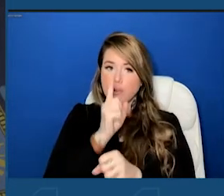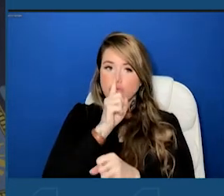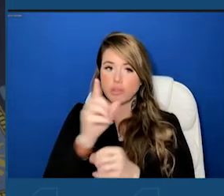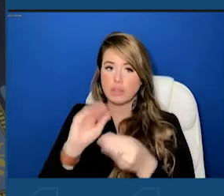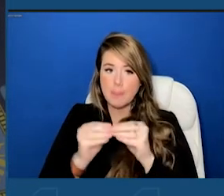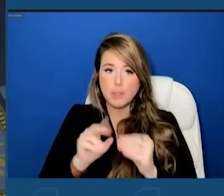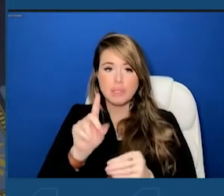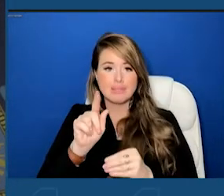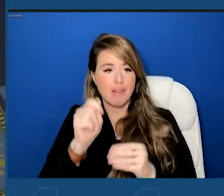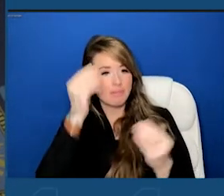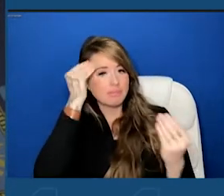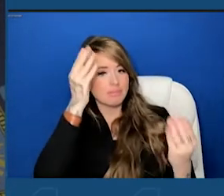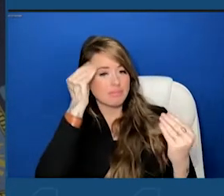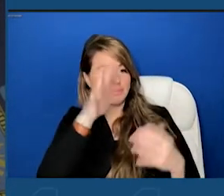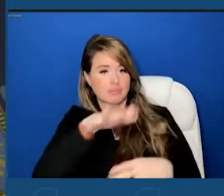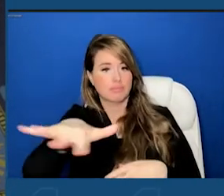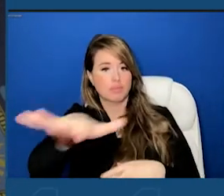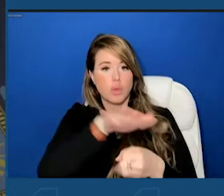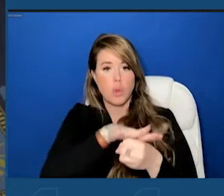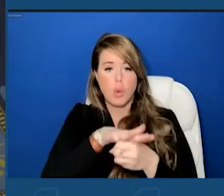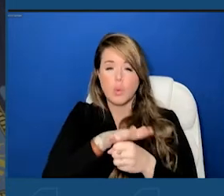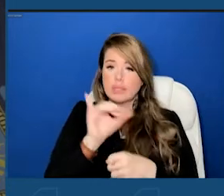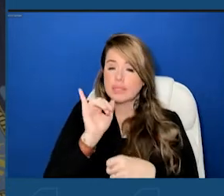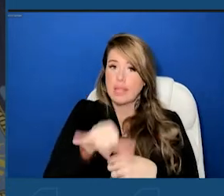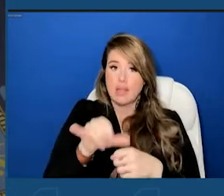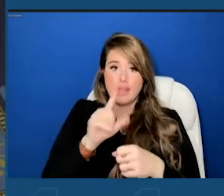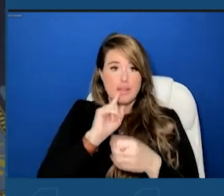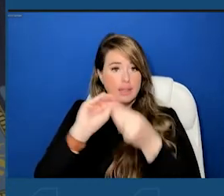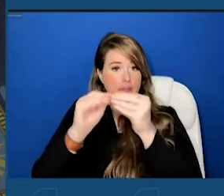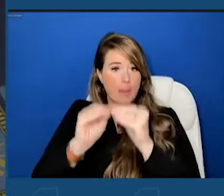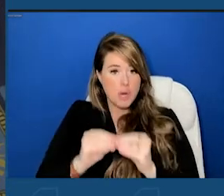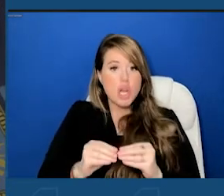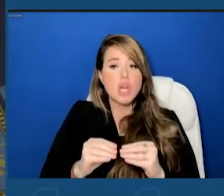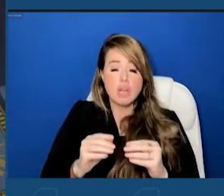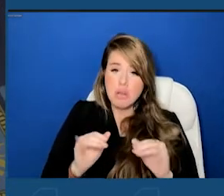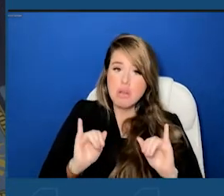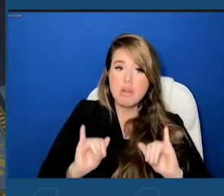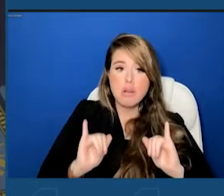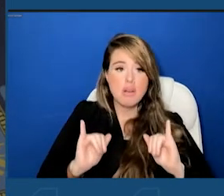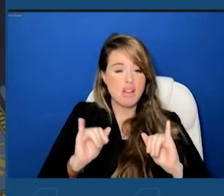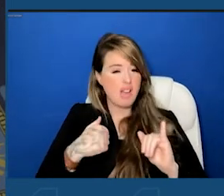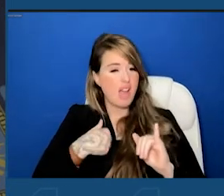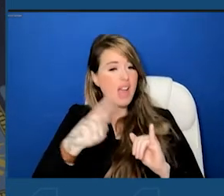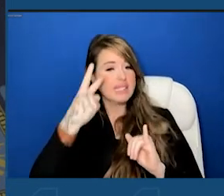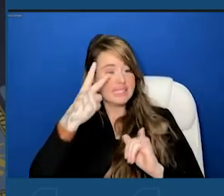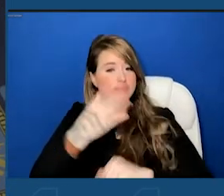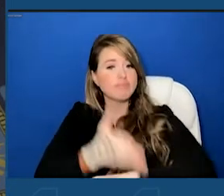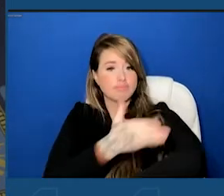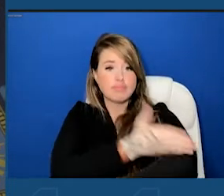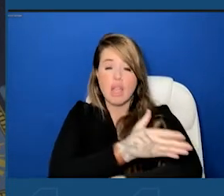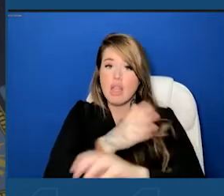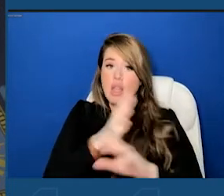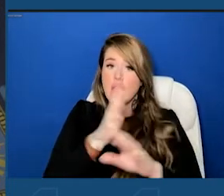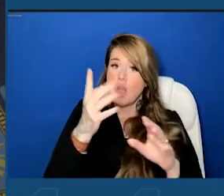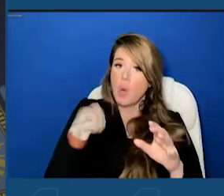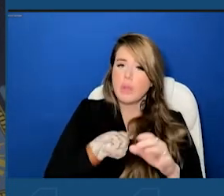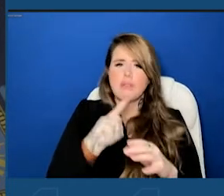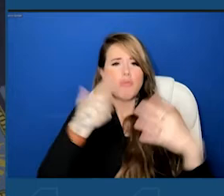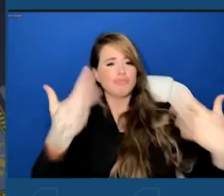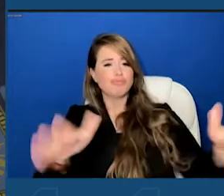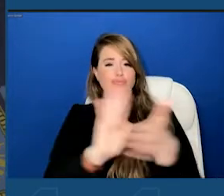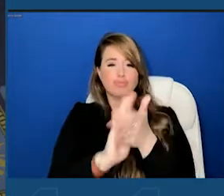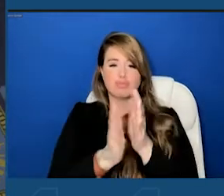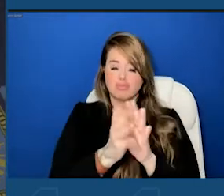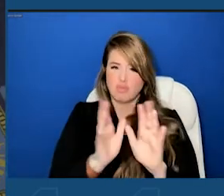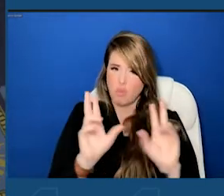the state. So the numbers, it's starting to work. I will never say we're done. As long as one person is shot in this state, we're not